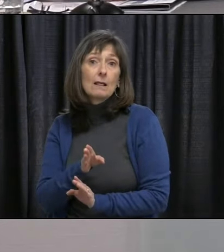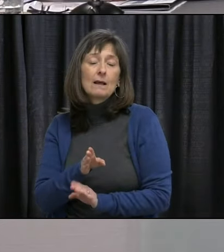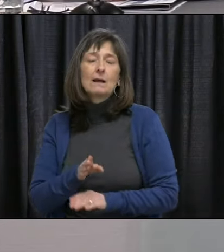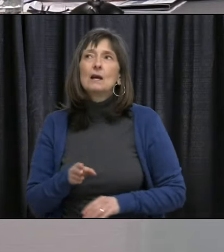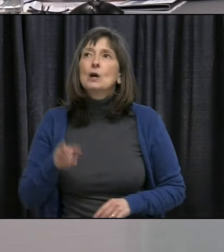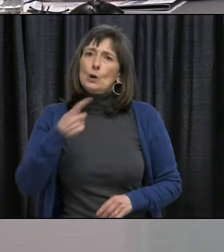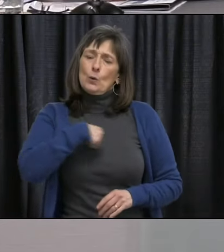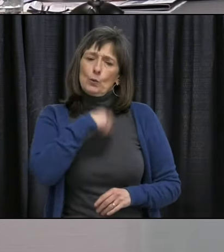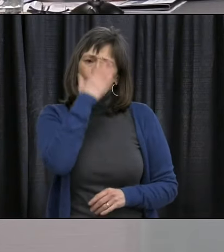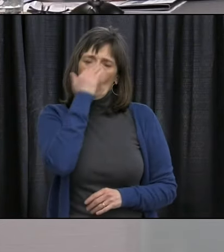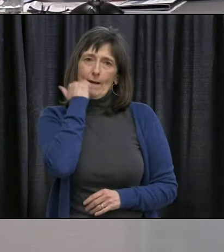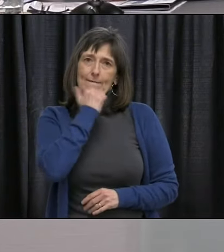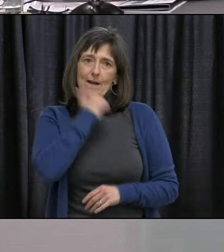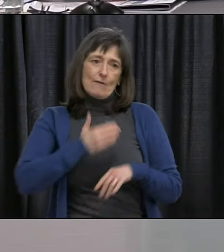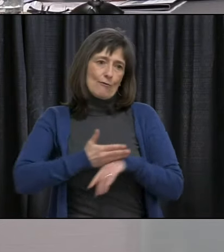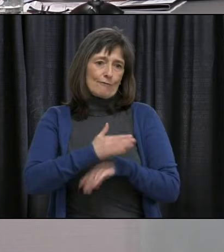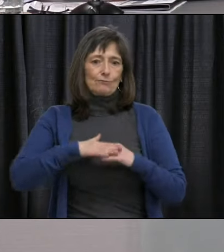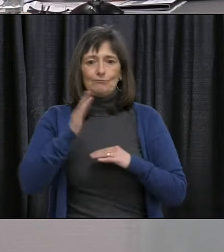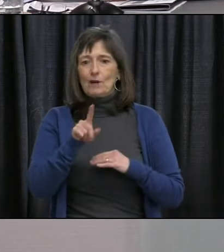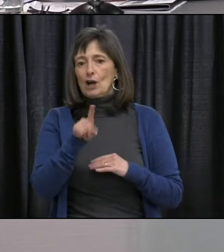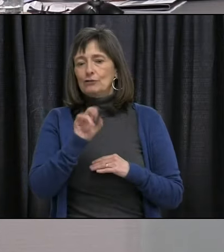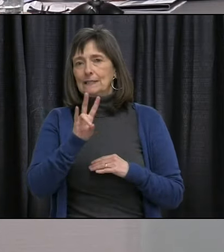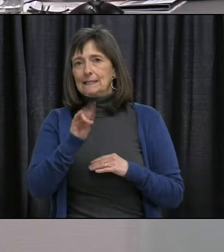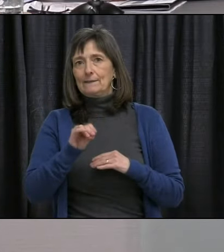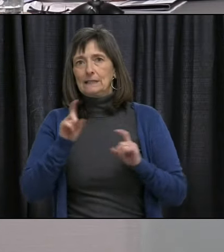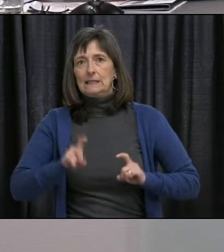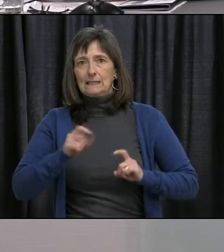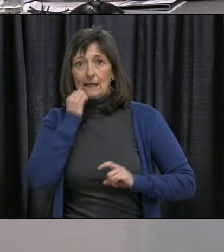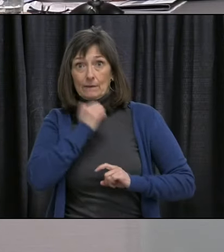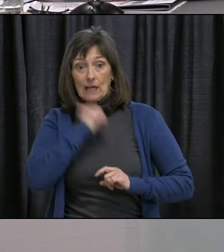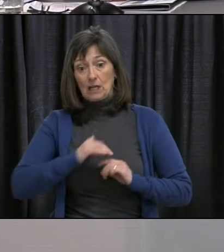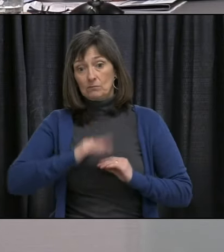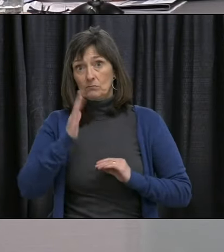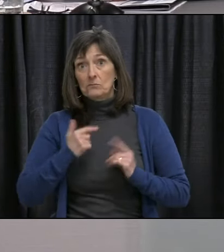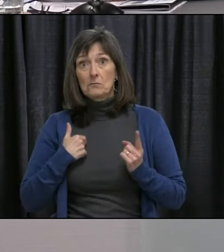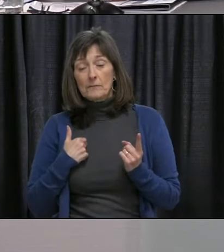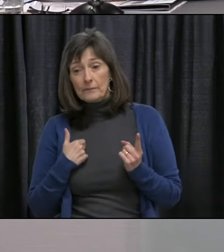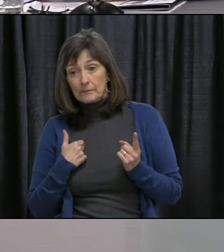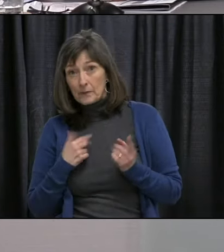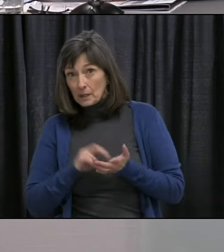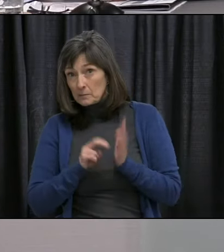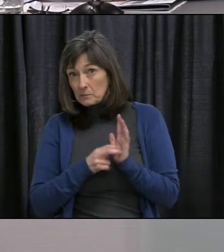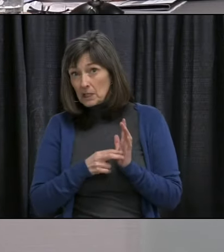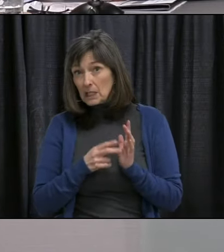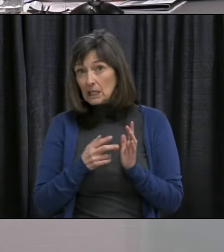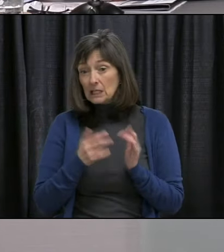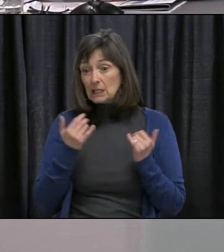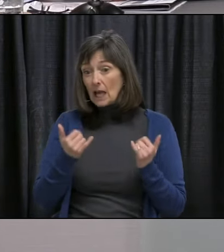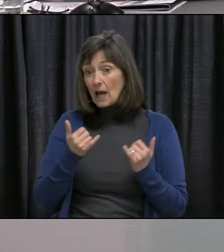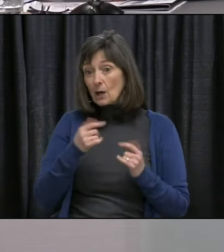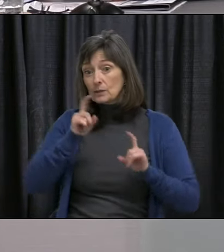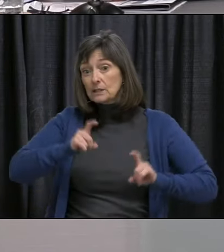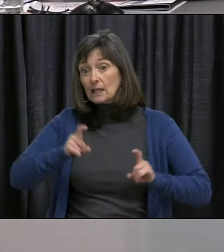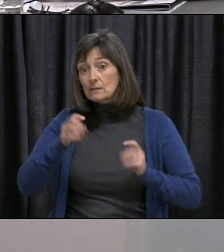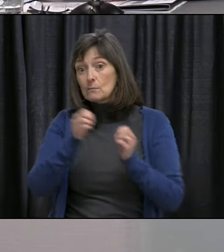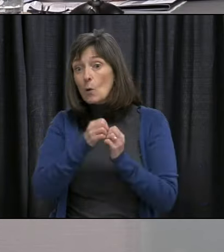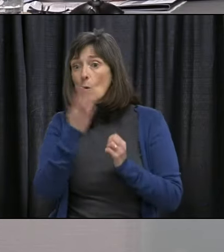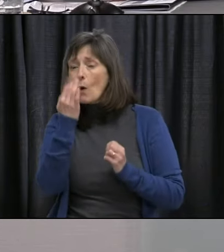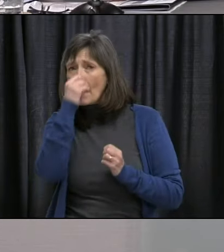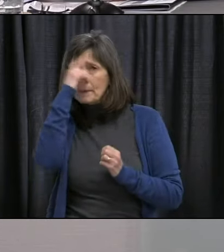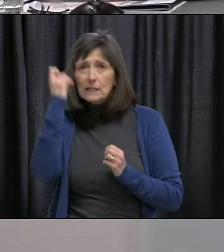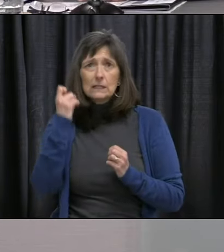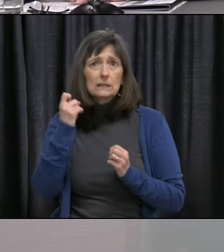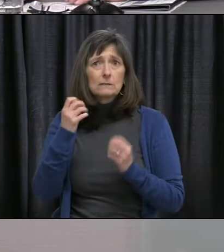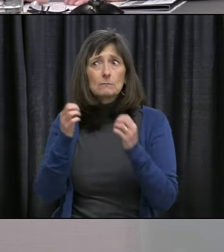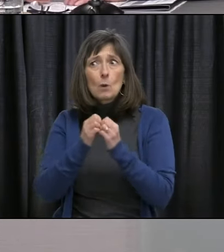daily. Obviously, we know the capacity of our centers are much higher than that. Is this just the amount of people that are coming forward with symptoms, or is there a